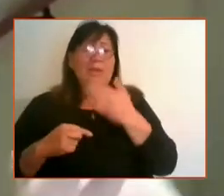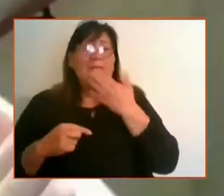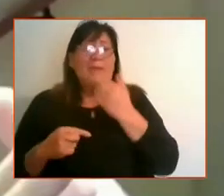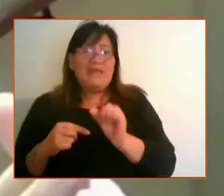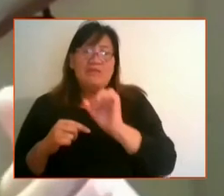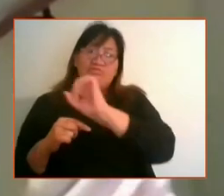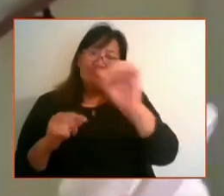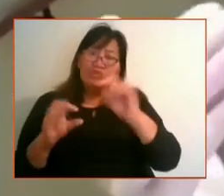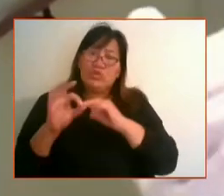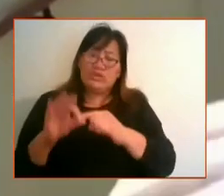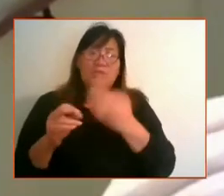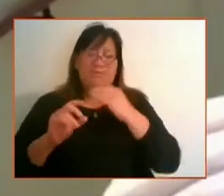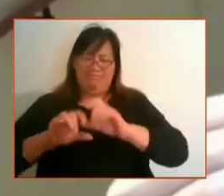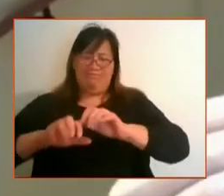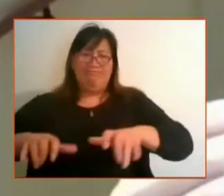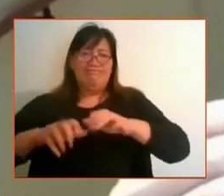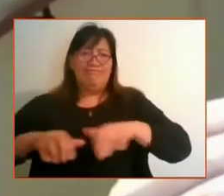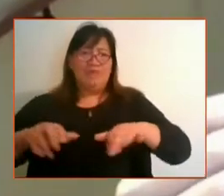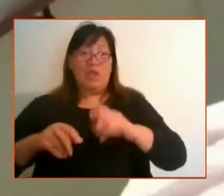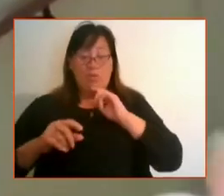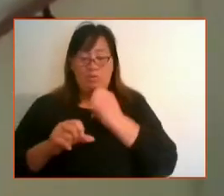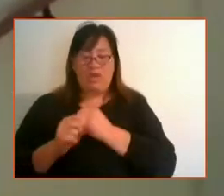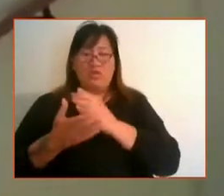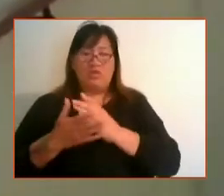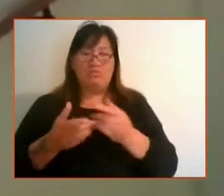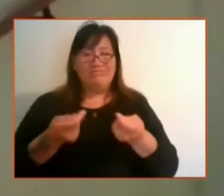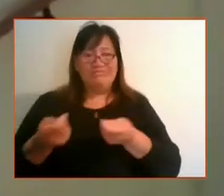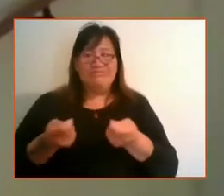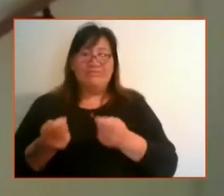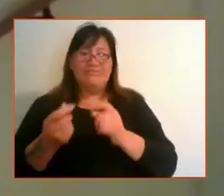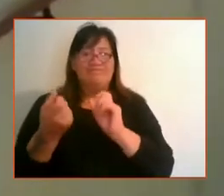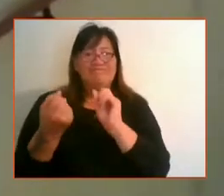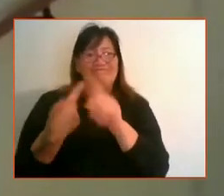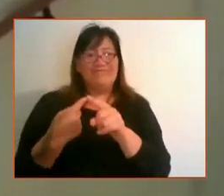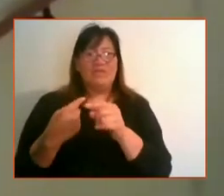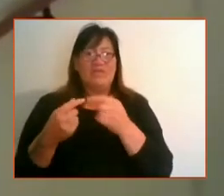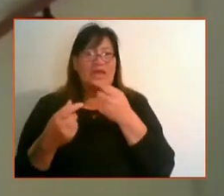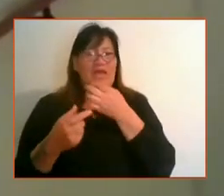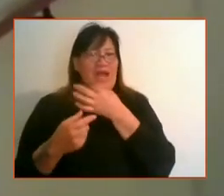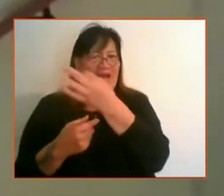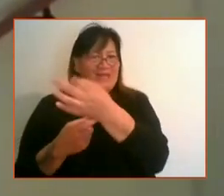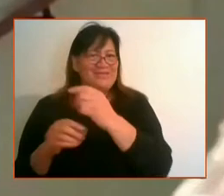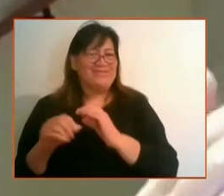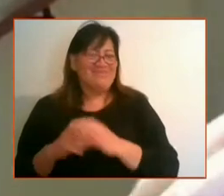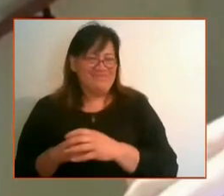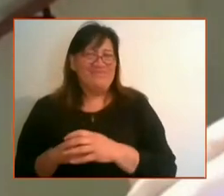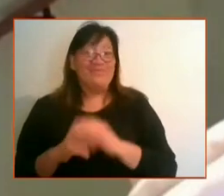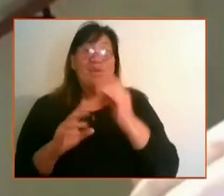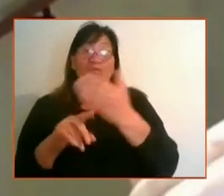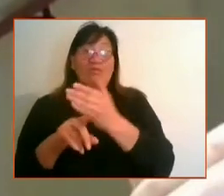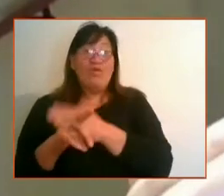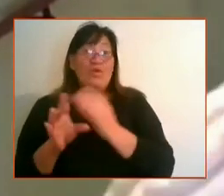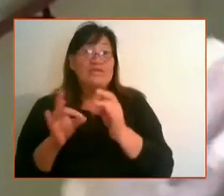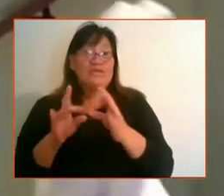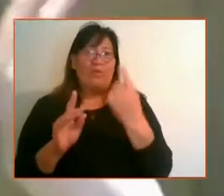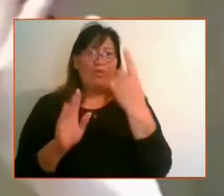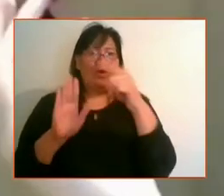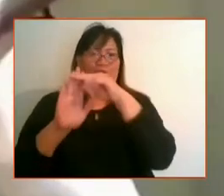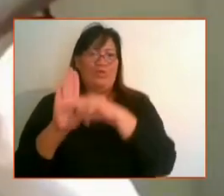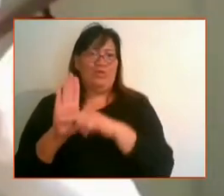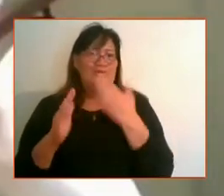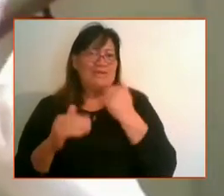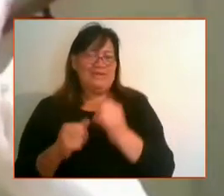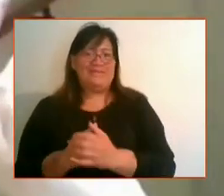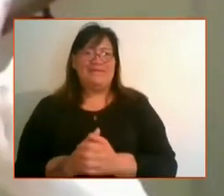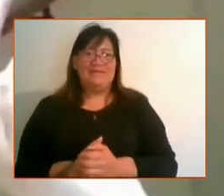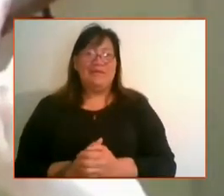into the comments bar, and we will facilitate those on your behalf. Now, before we begin, I do have one housekeeping note, which is that